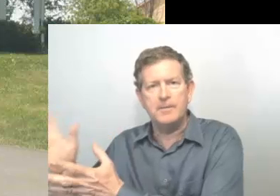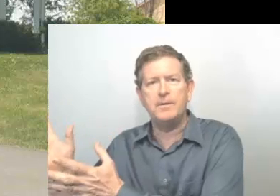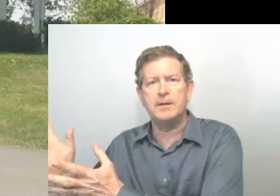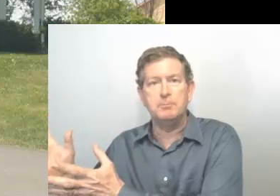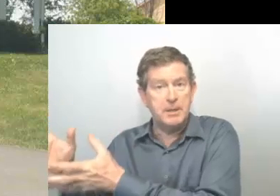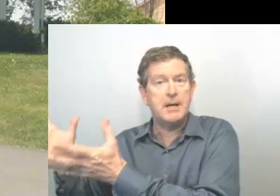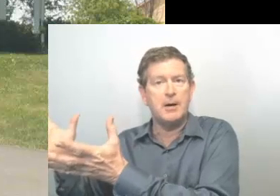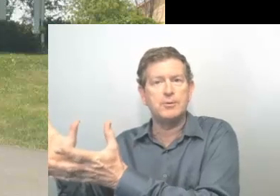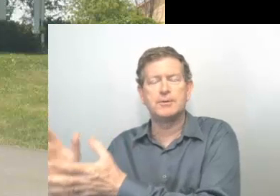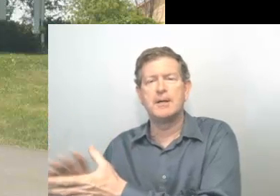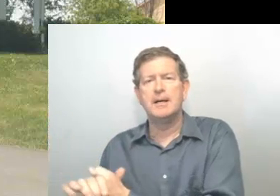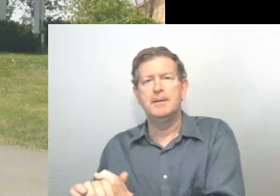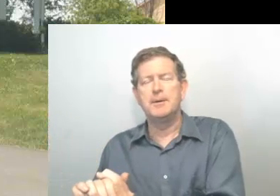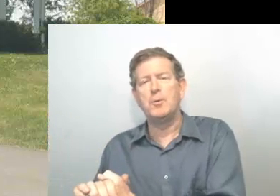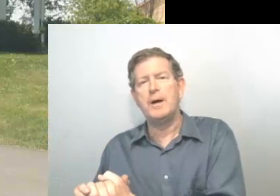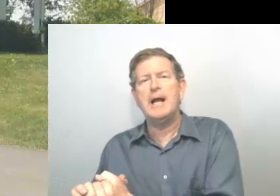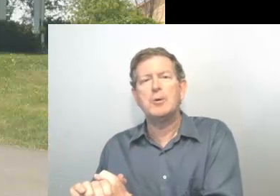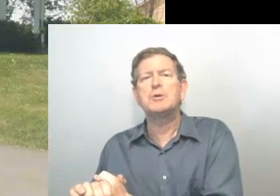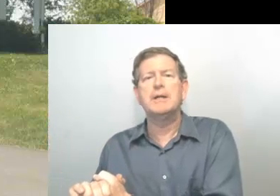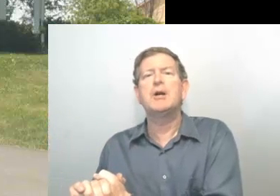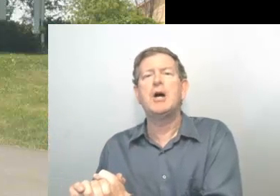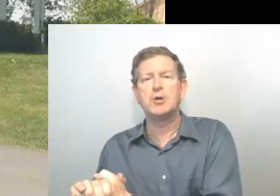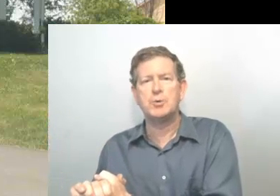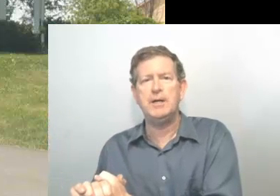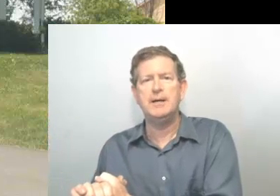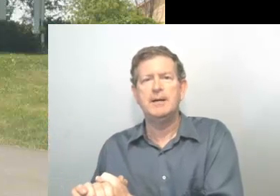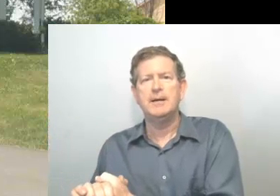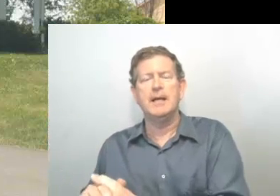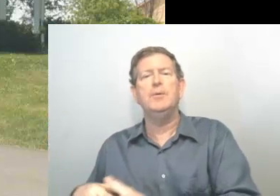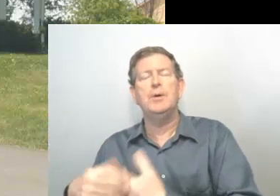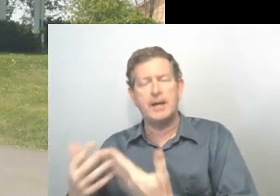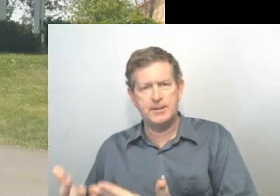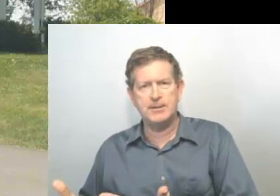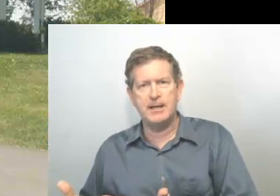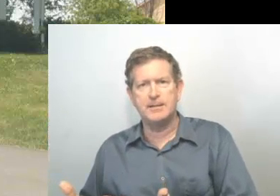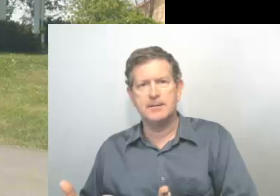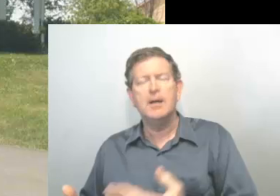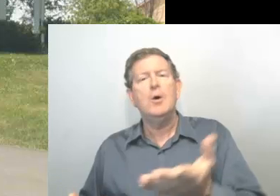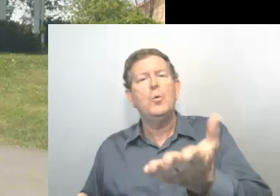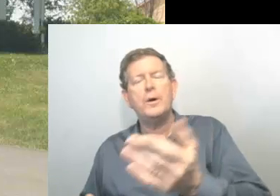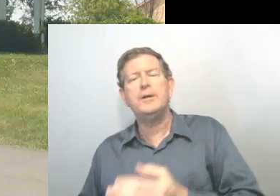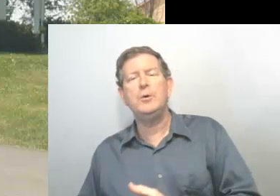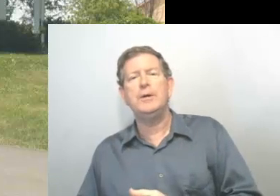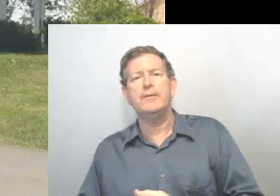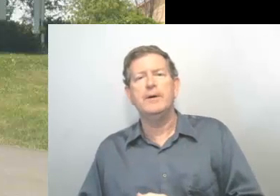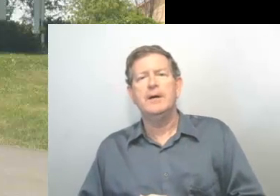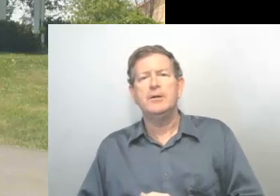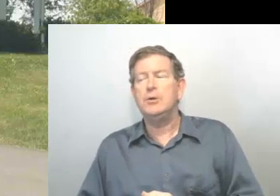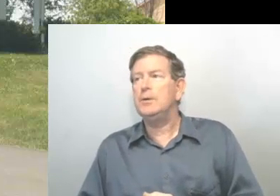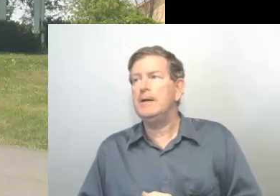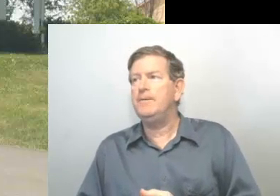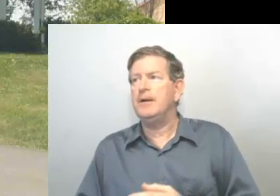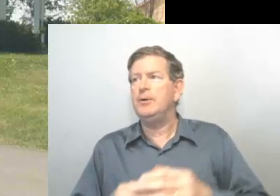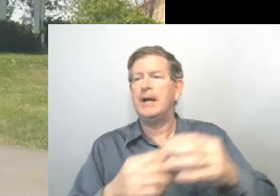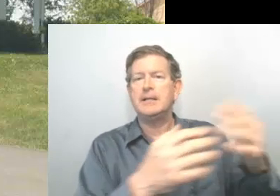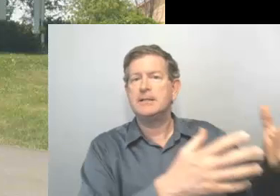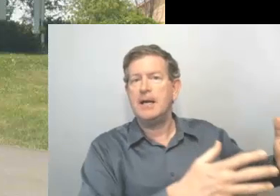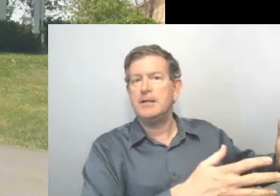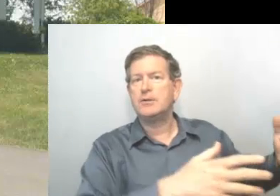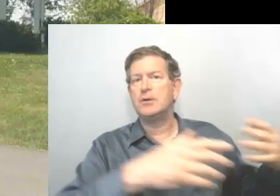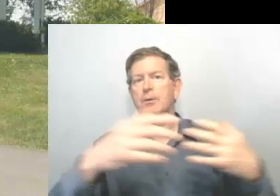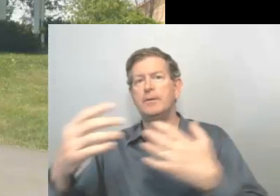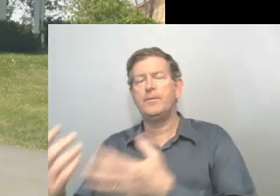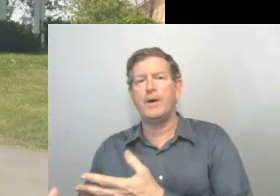I live in a big house, a big white house in the country in the United States. Where do you live? Do you live in the